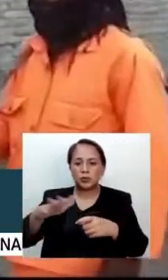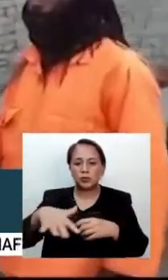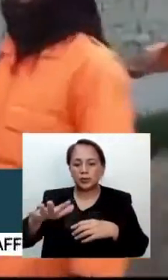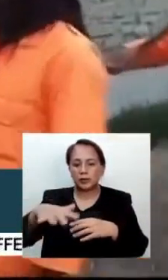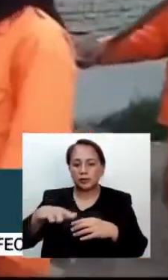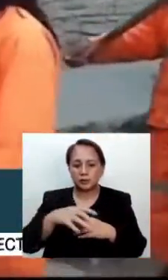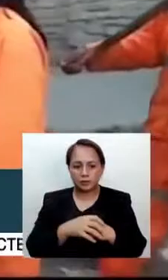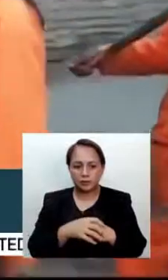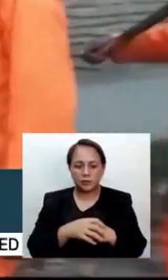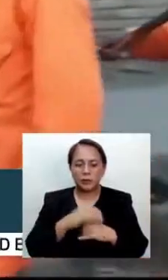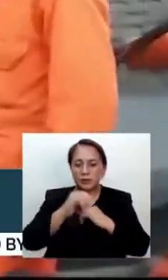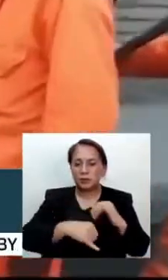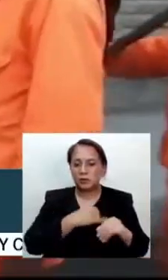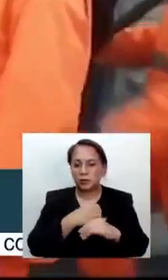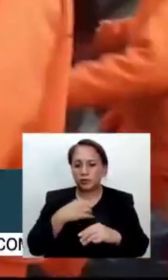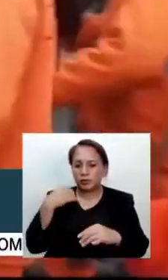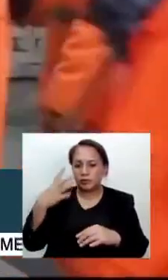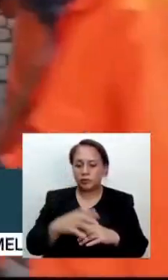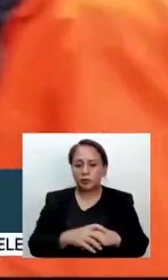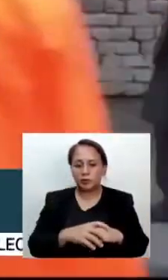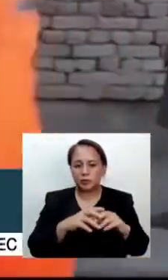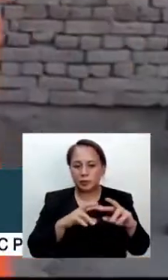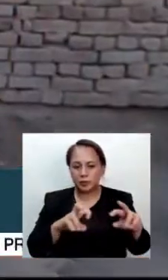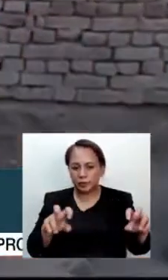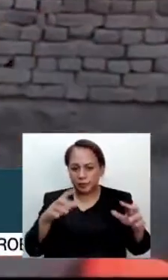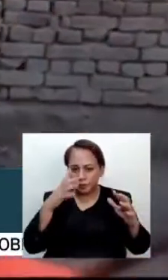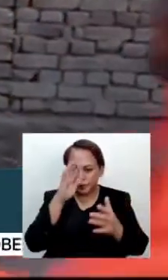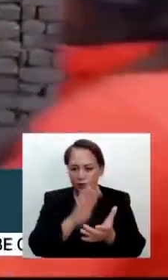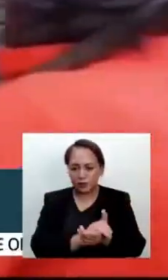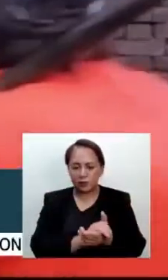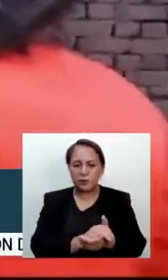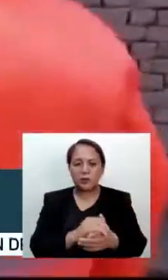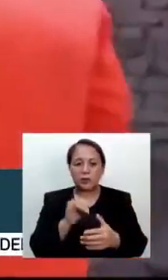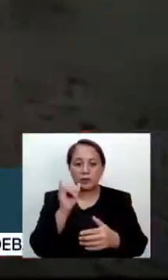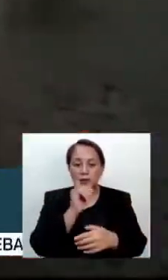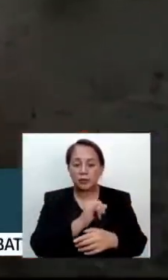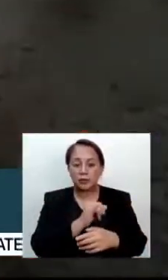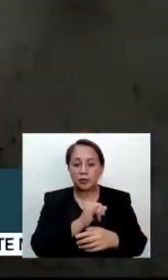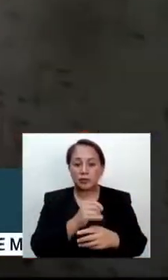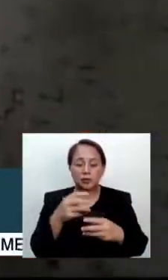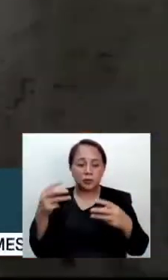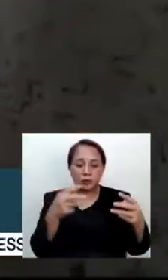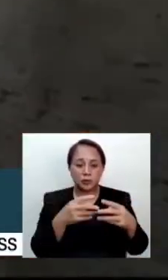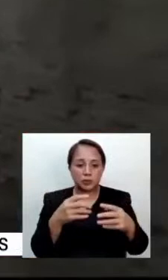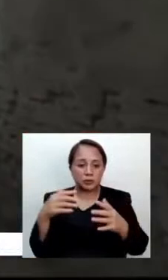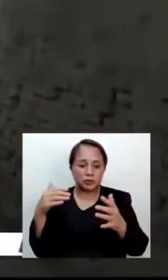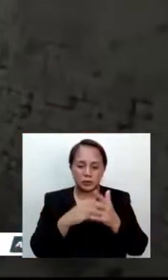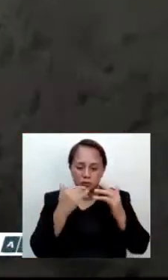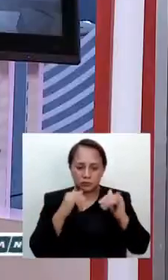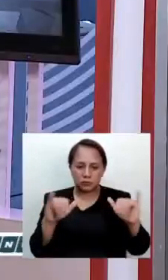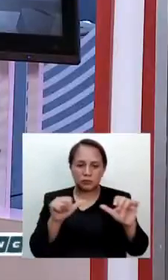But international officials and analysts believe the risk of a resurgence in attacks remains.